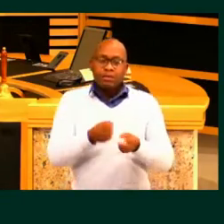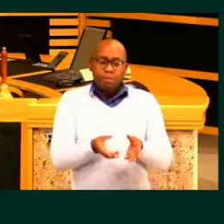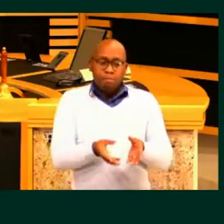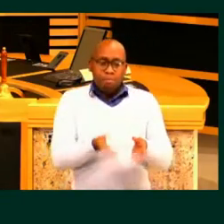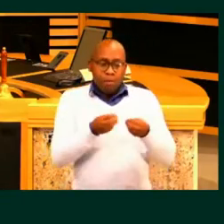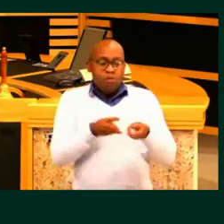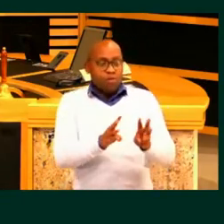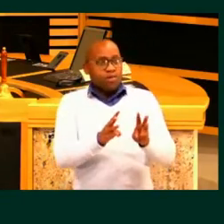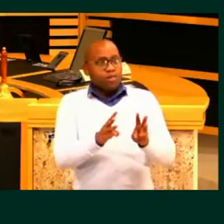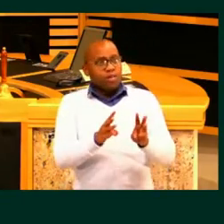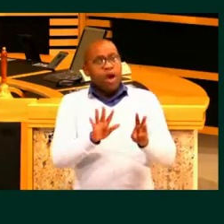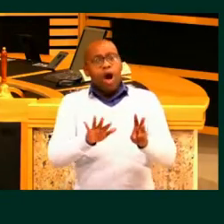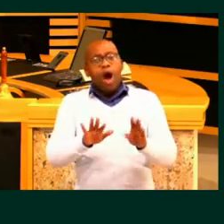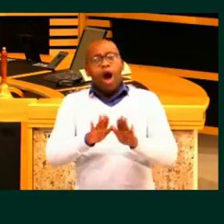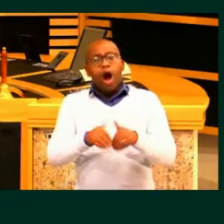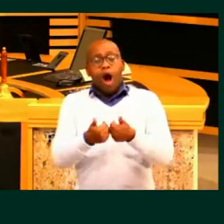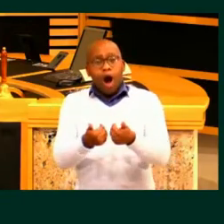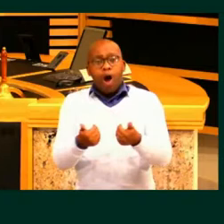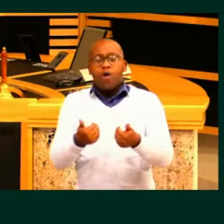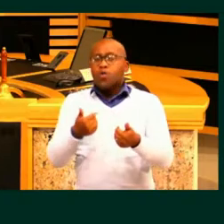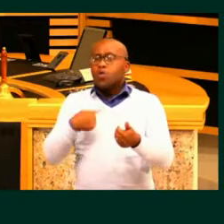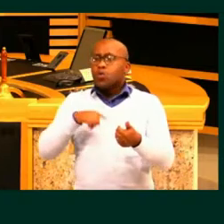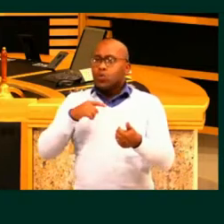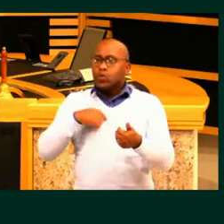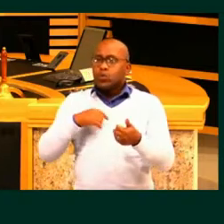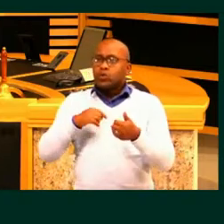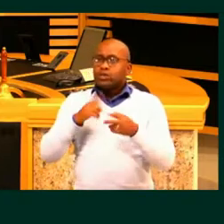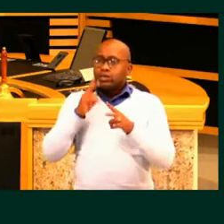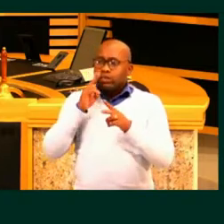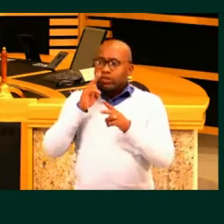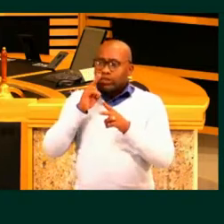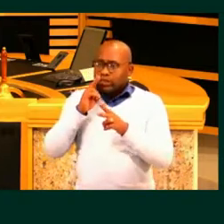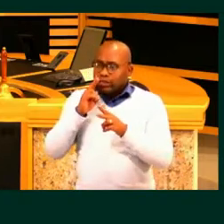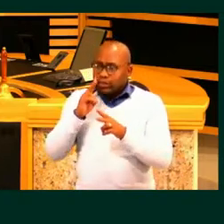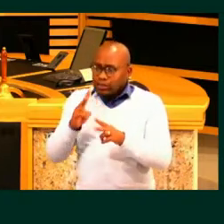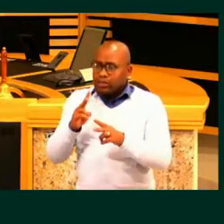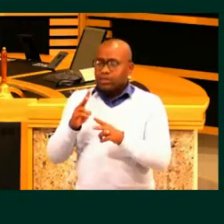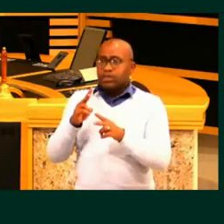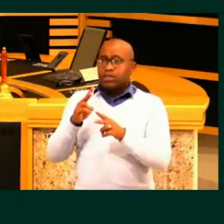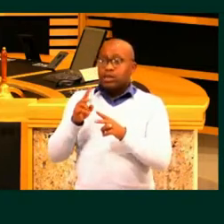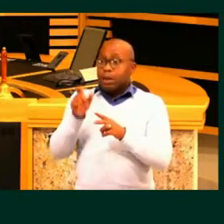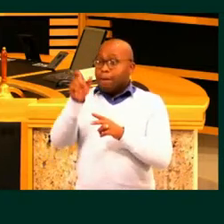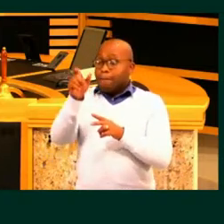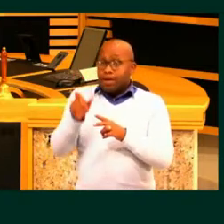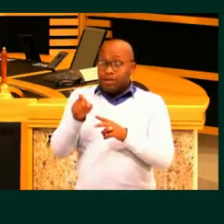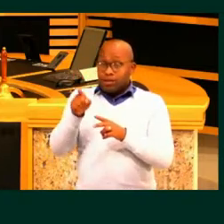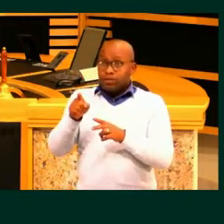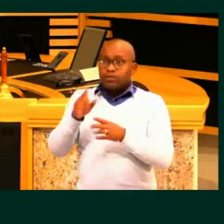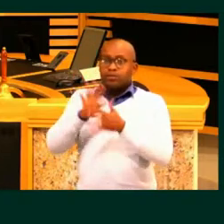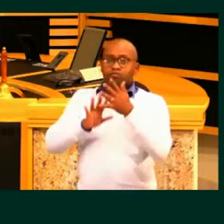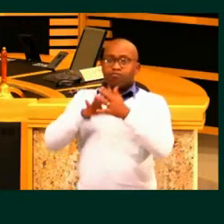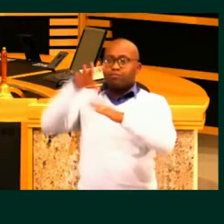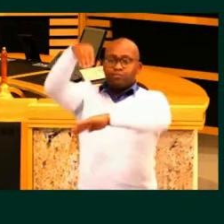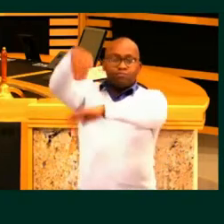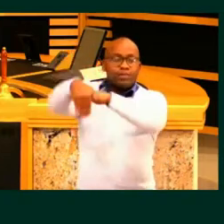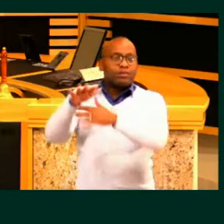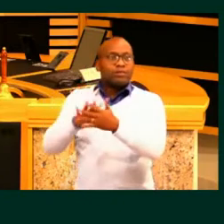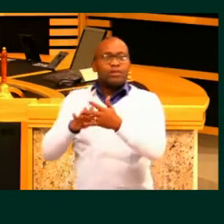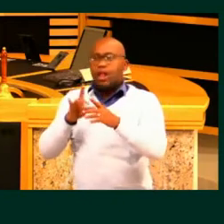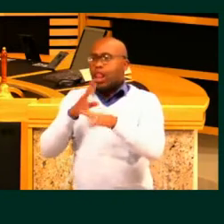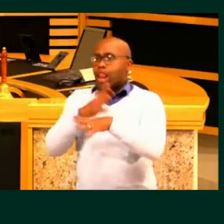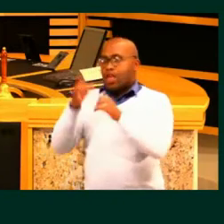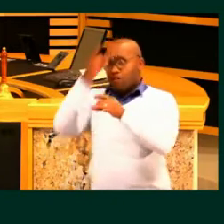deal with the question with the perpetrator out without being properly informed